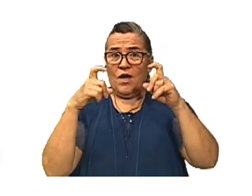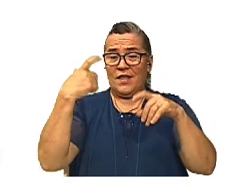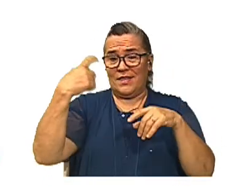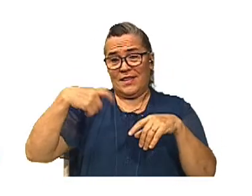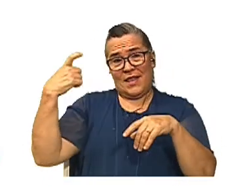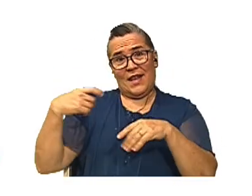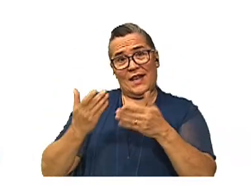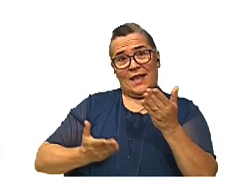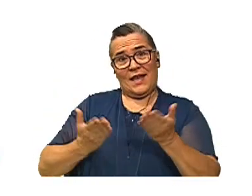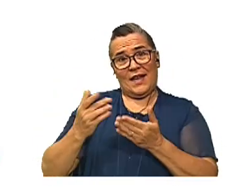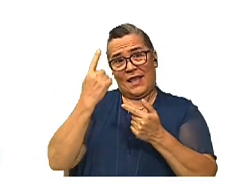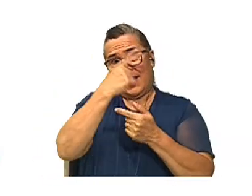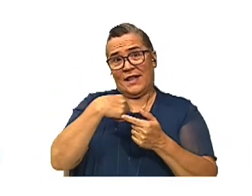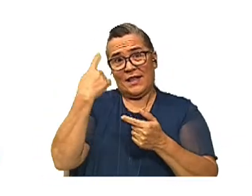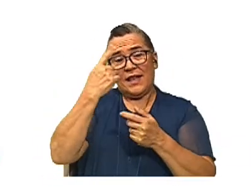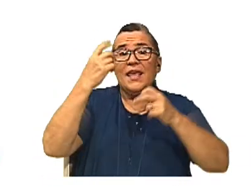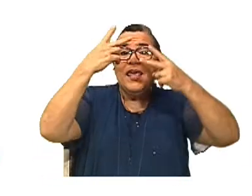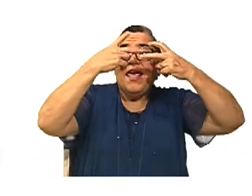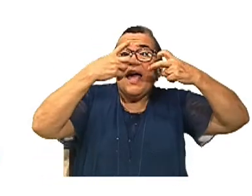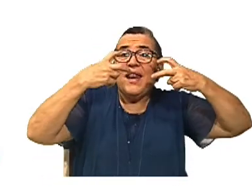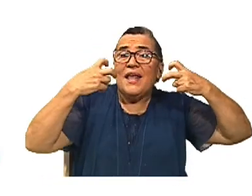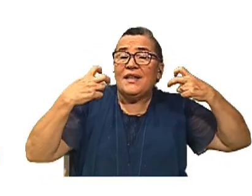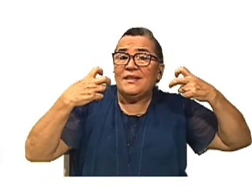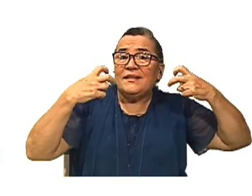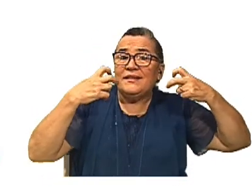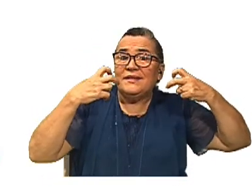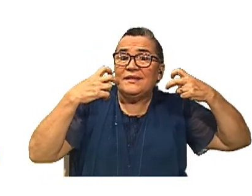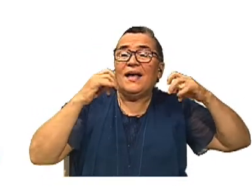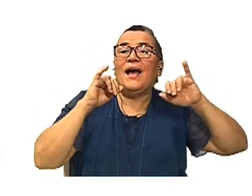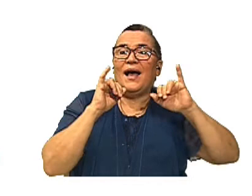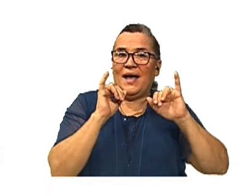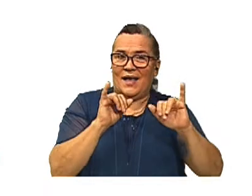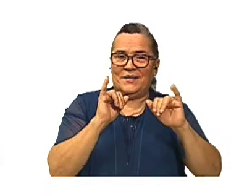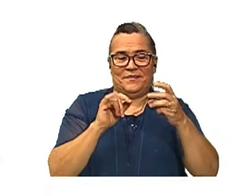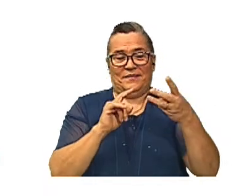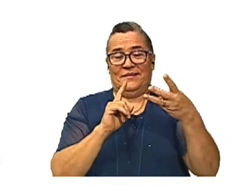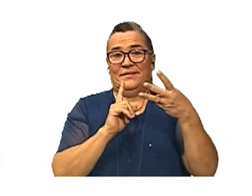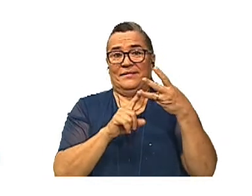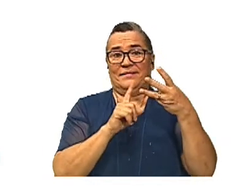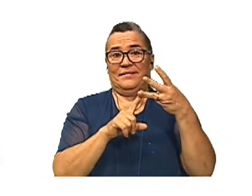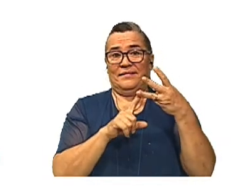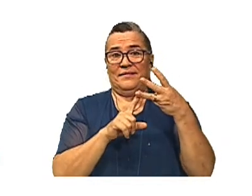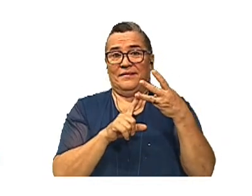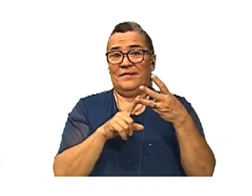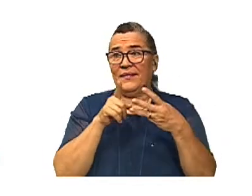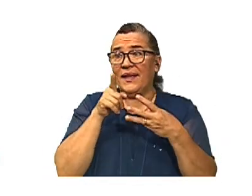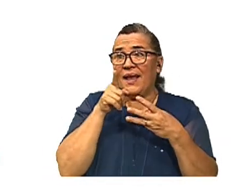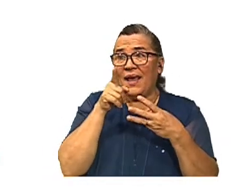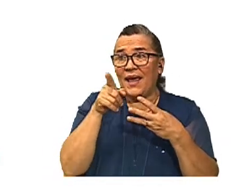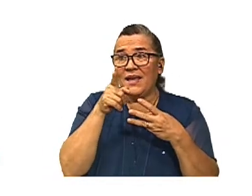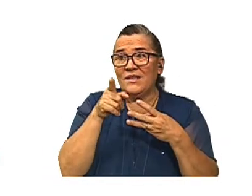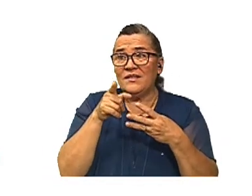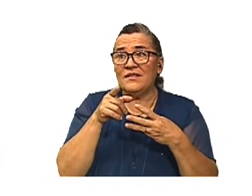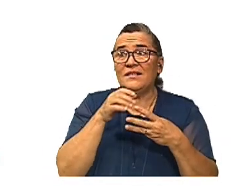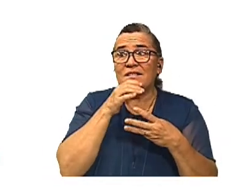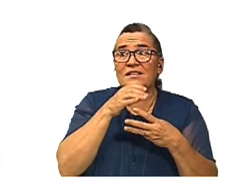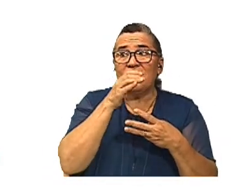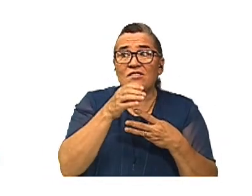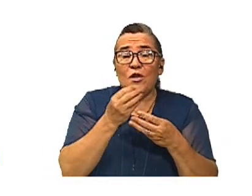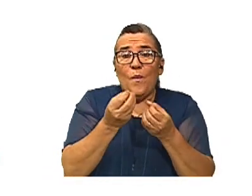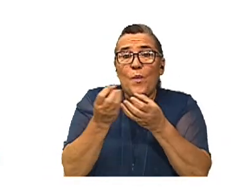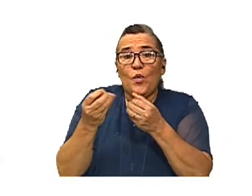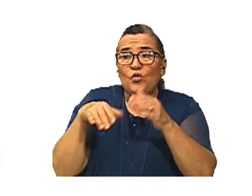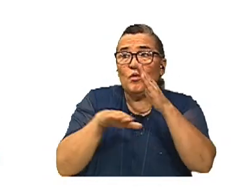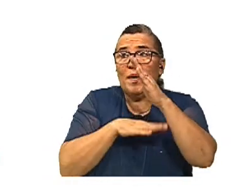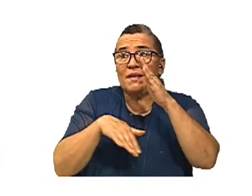face and analyzes that. 3, it then recommends products based